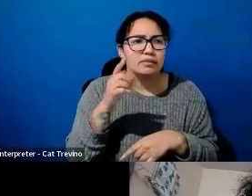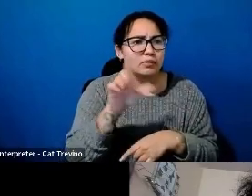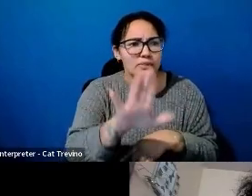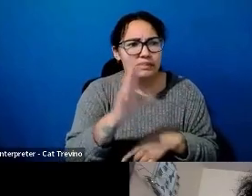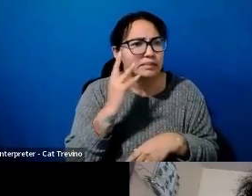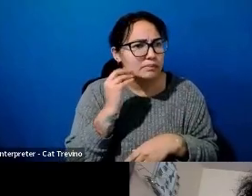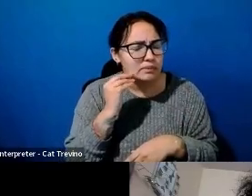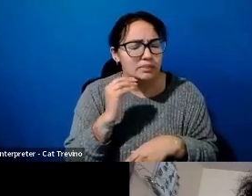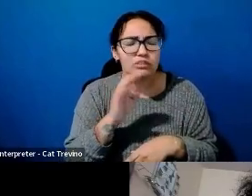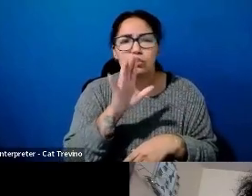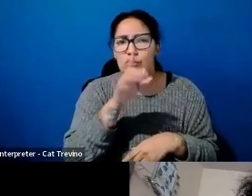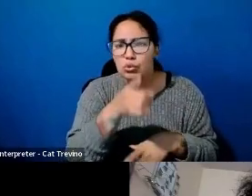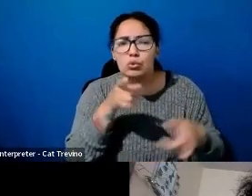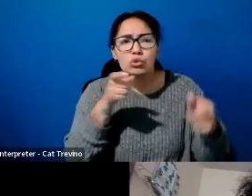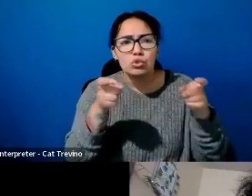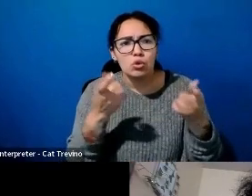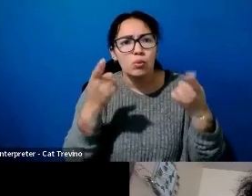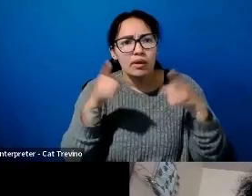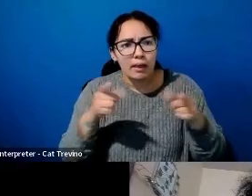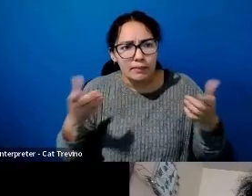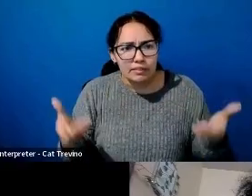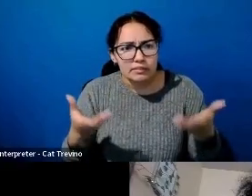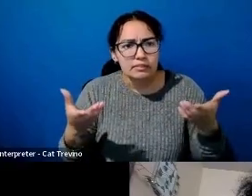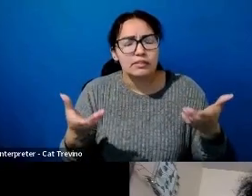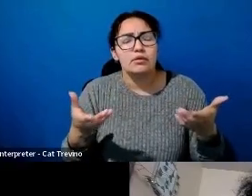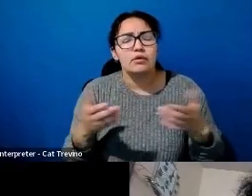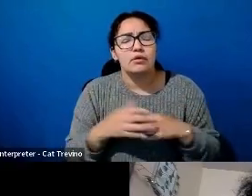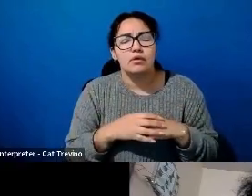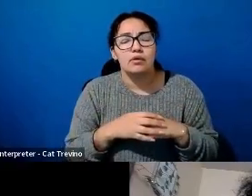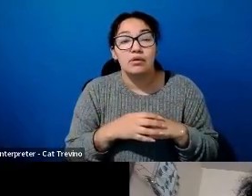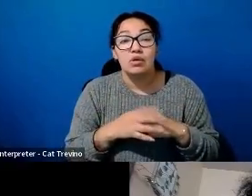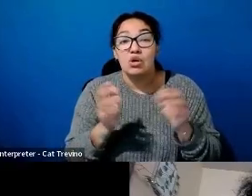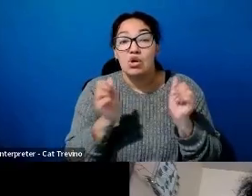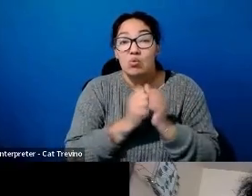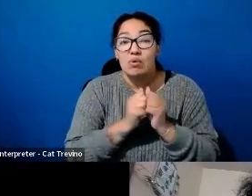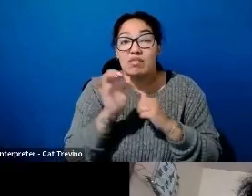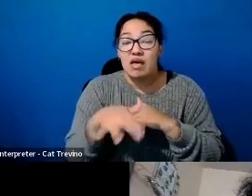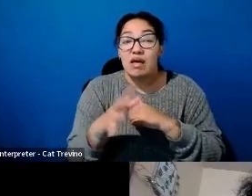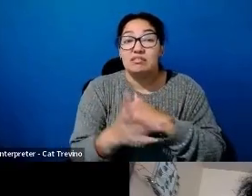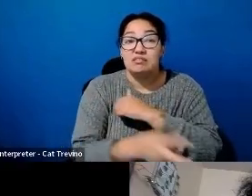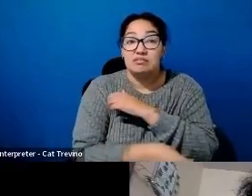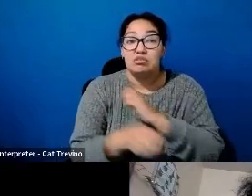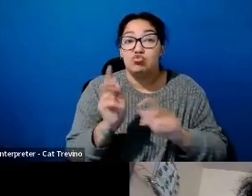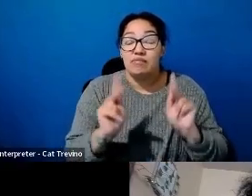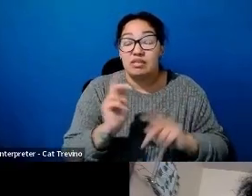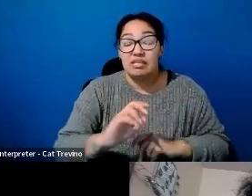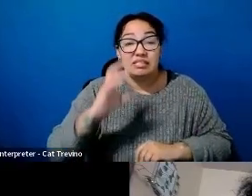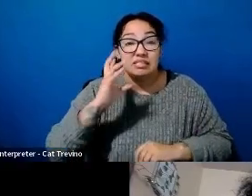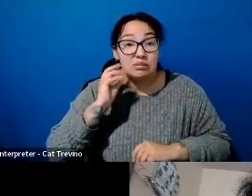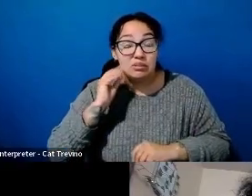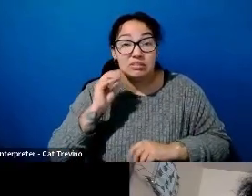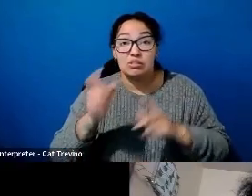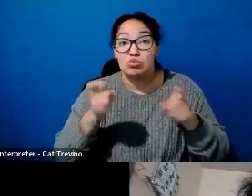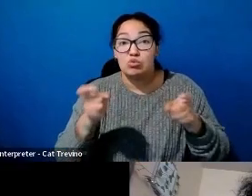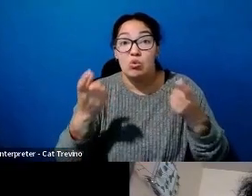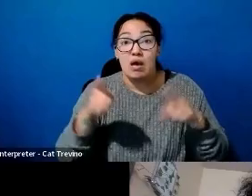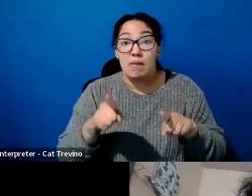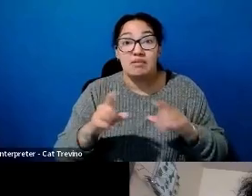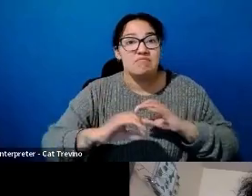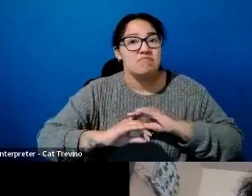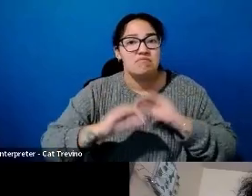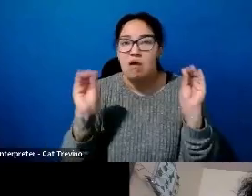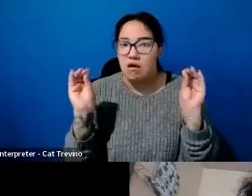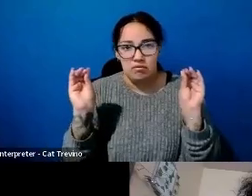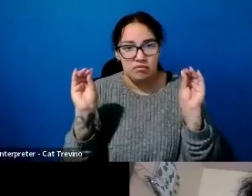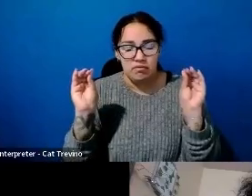and you're in control of what happens here. In the trafficking experience, we don't have any control over what's happening to